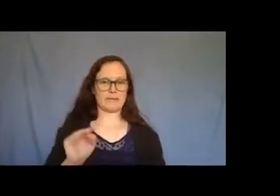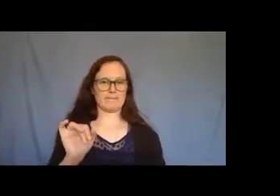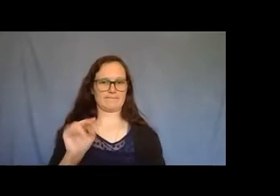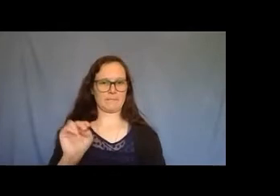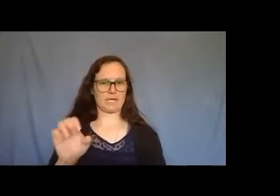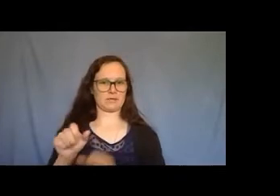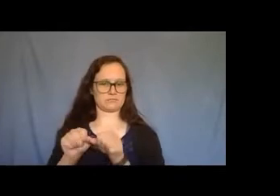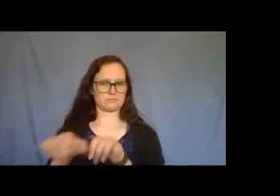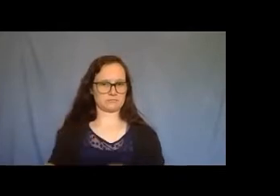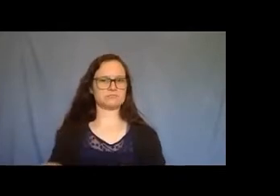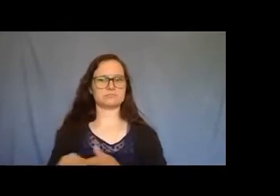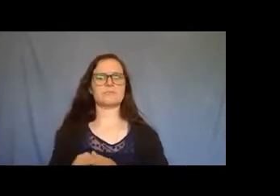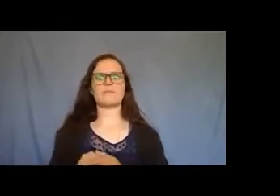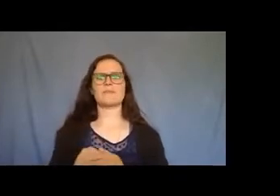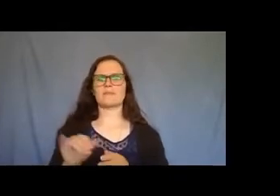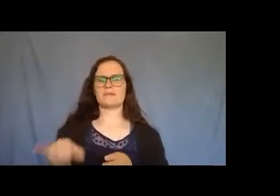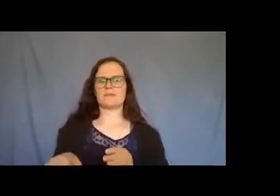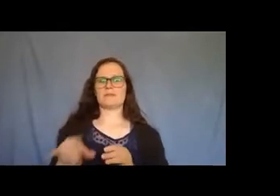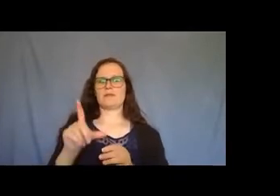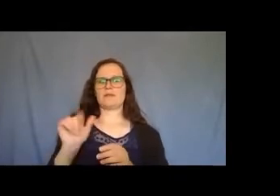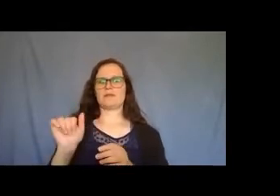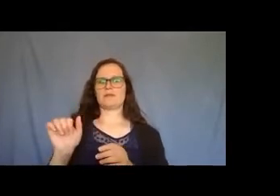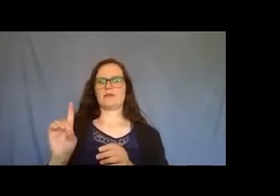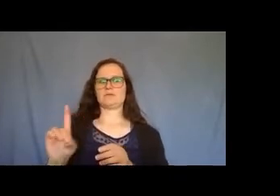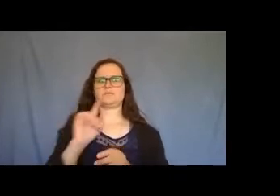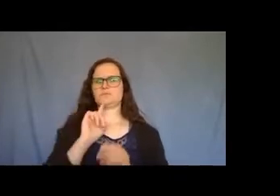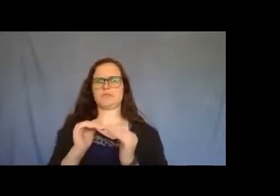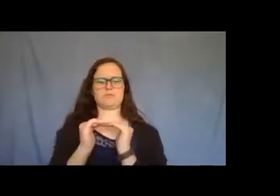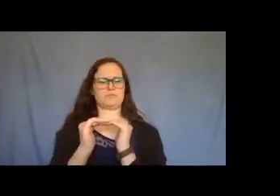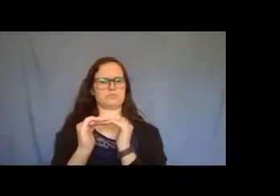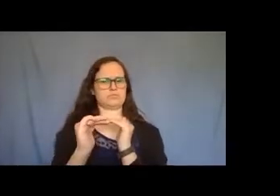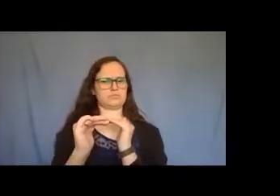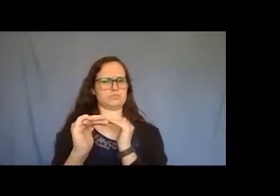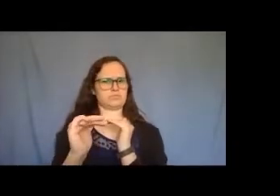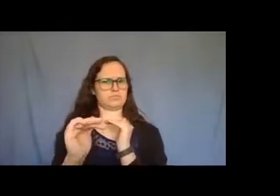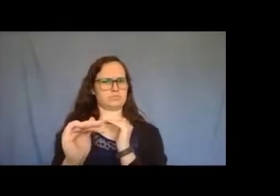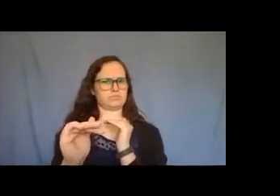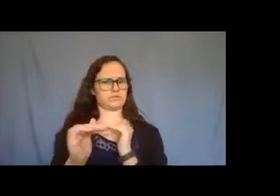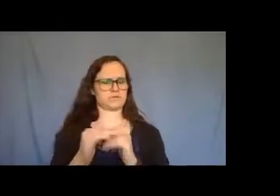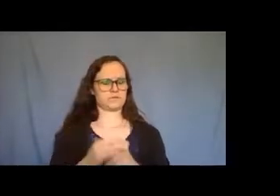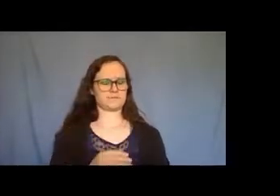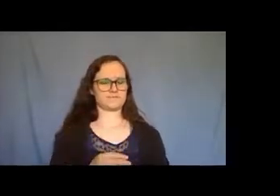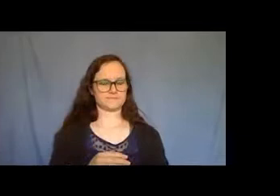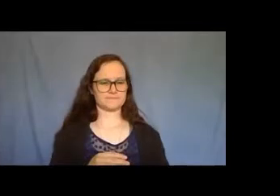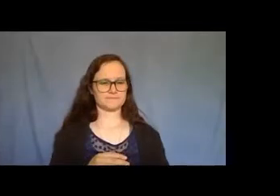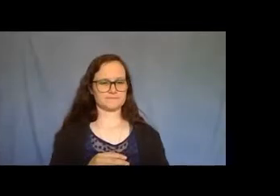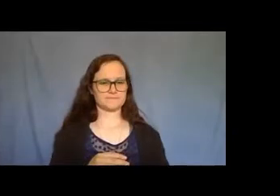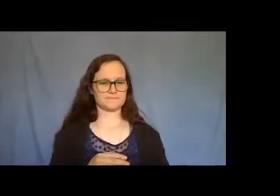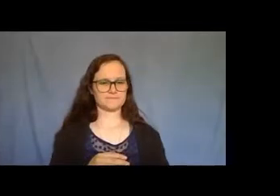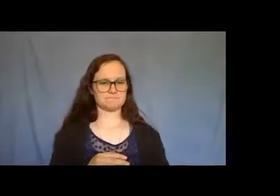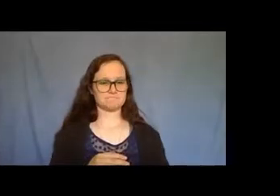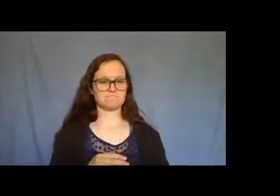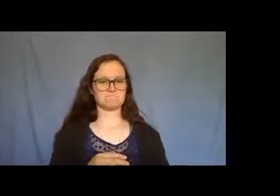Concentrations are very flat, and those bars all represent the detection limit.